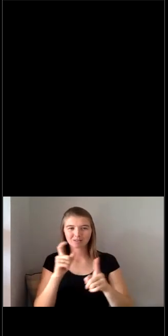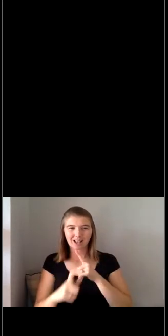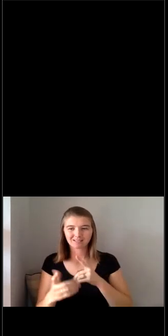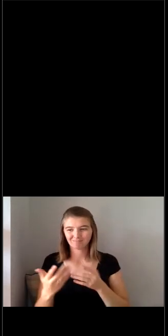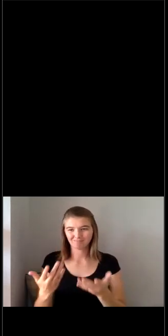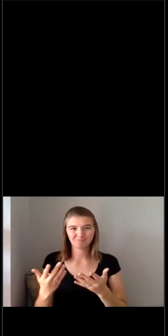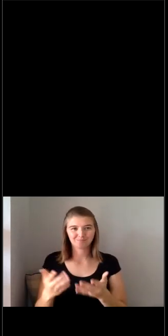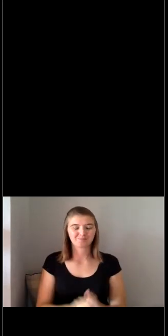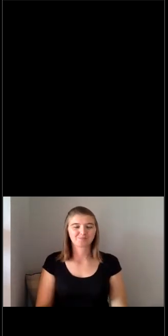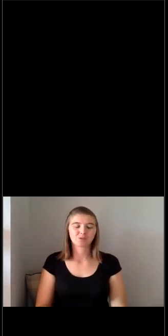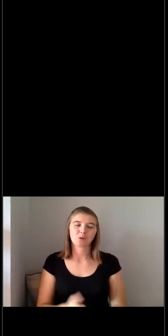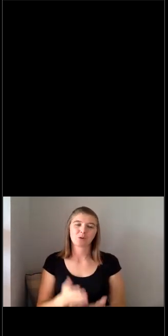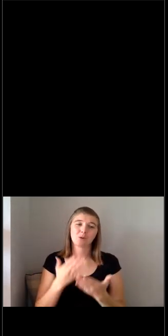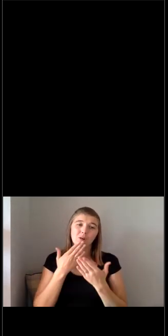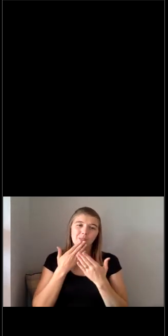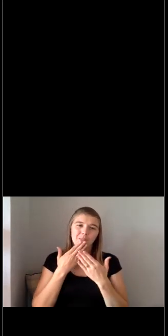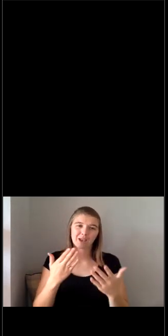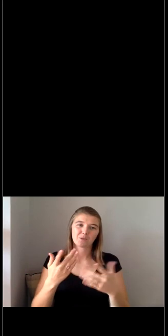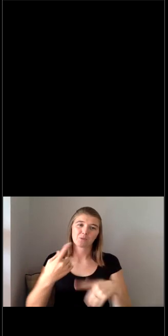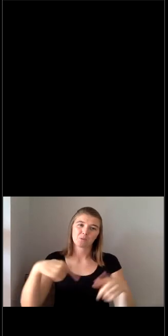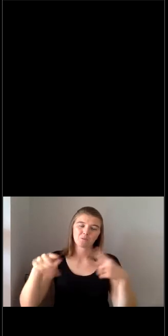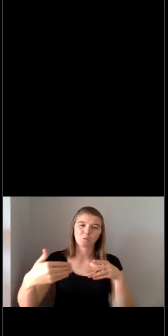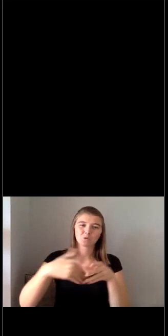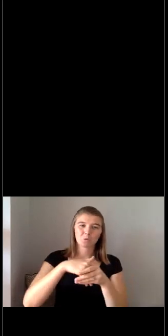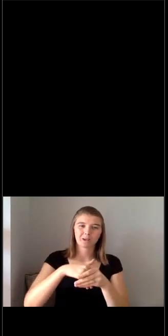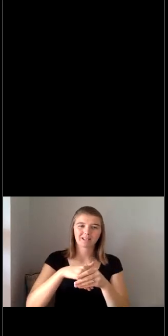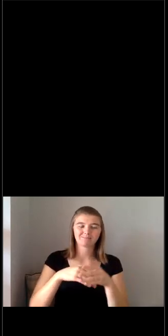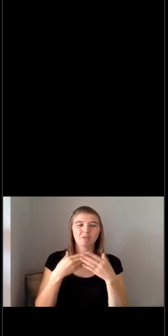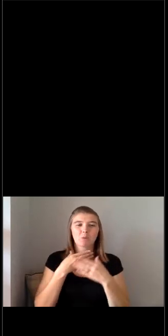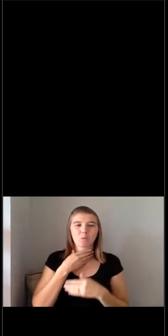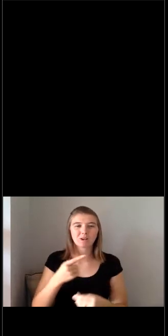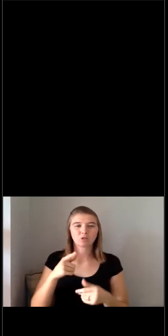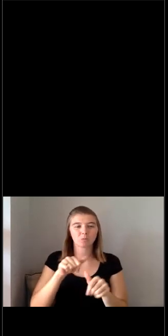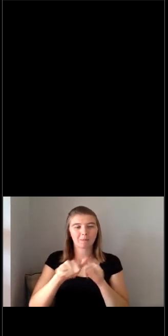you, whatever it looks like, one moment for you today.